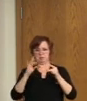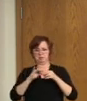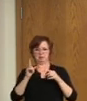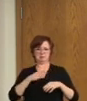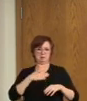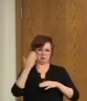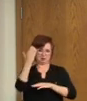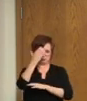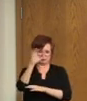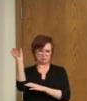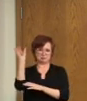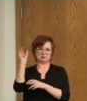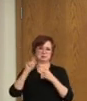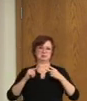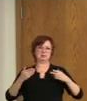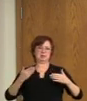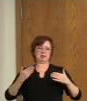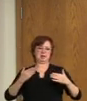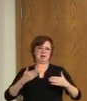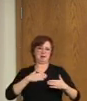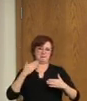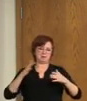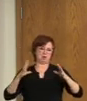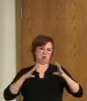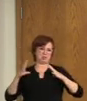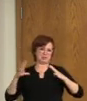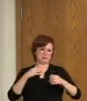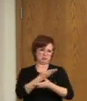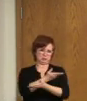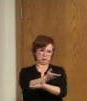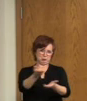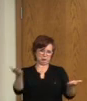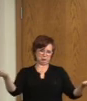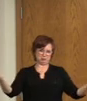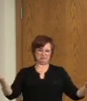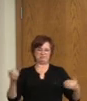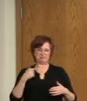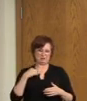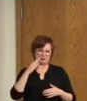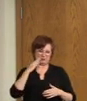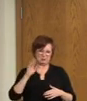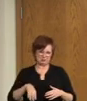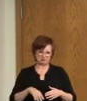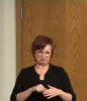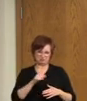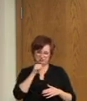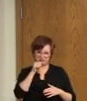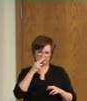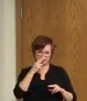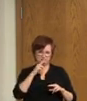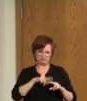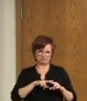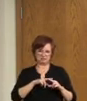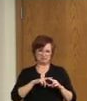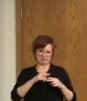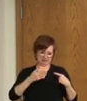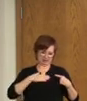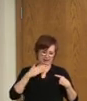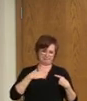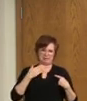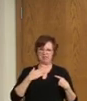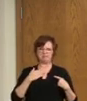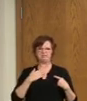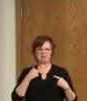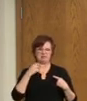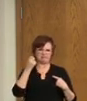wanted. I can assure you, there is no one in our government who would be asking you to do this, to spend Christmas this